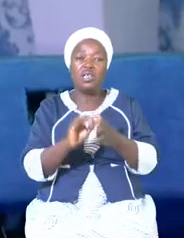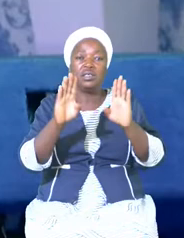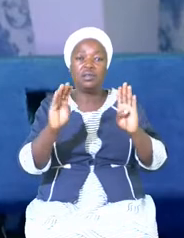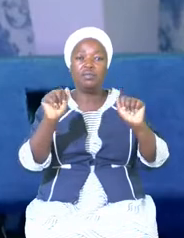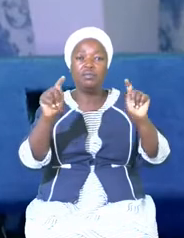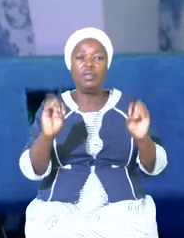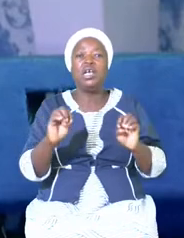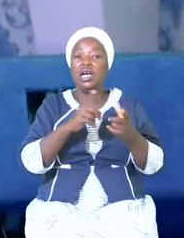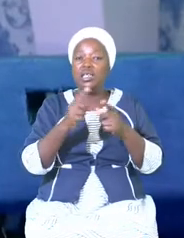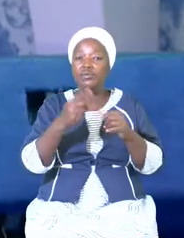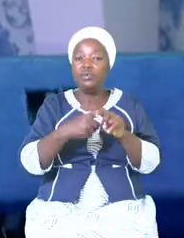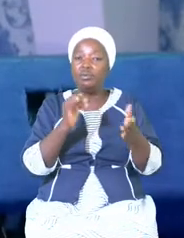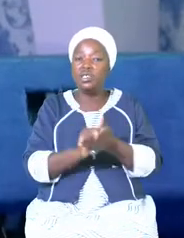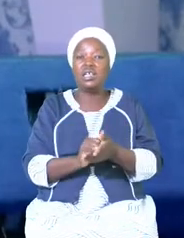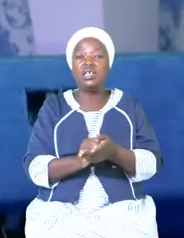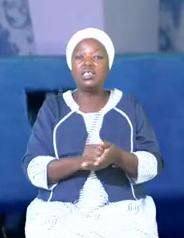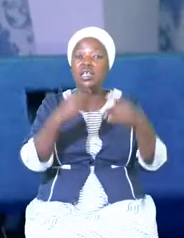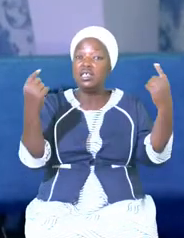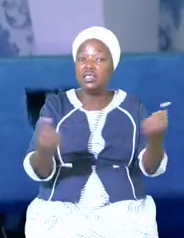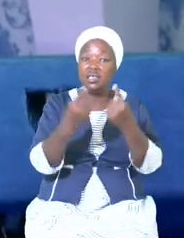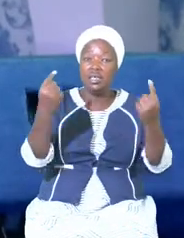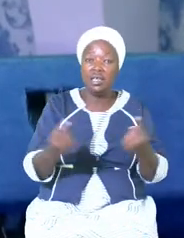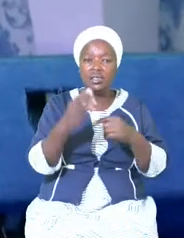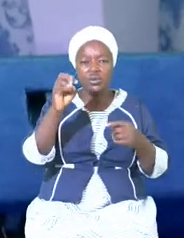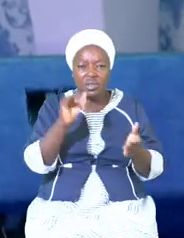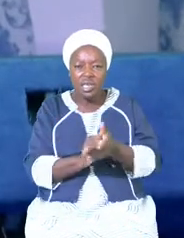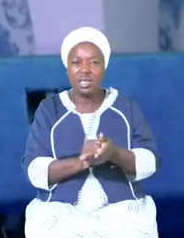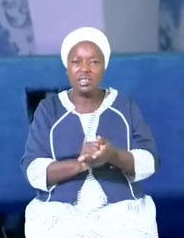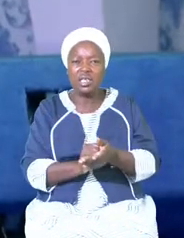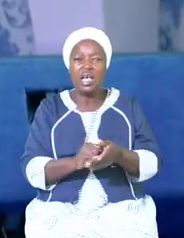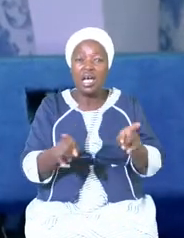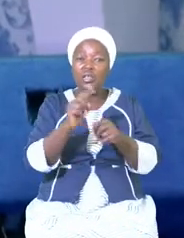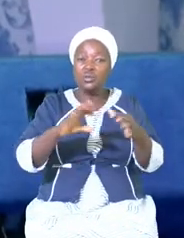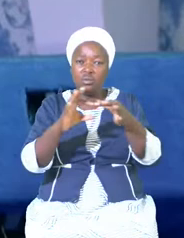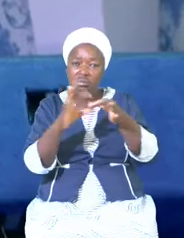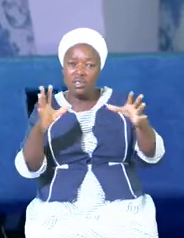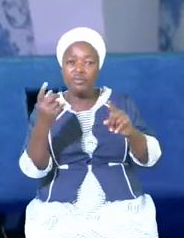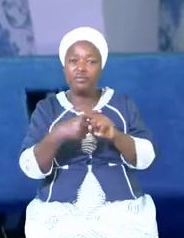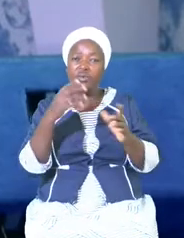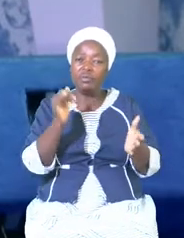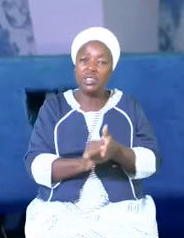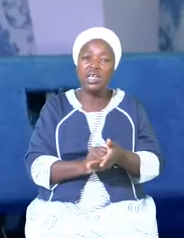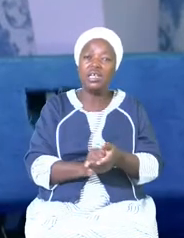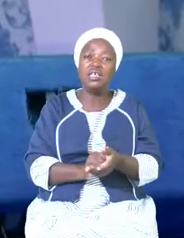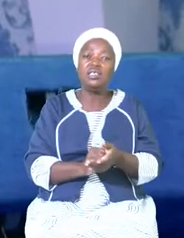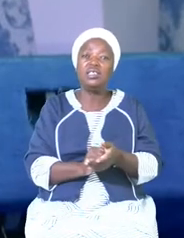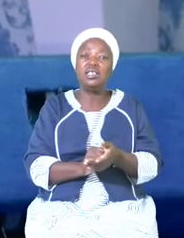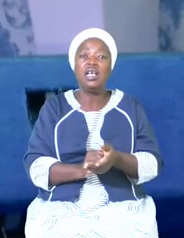that enticing sin, so that as you are disengaged from that enticing